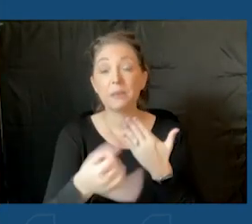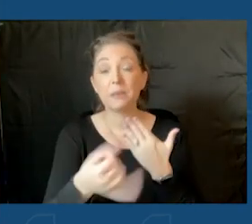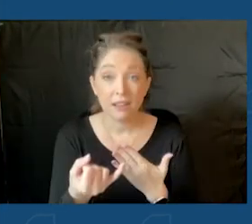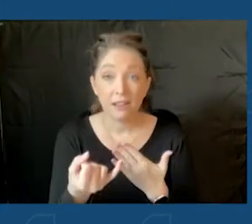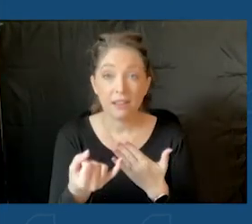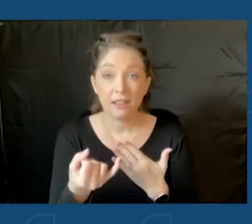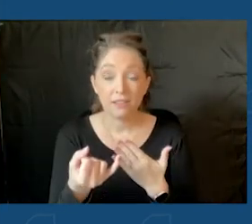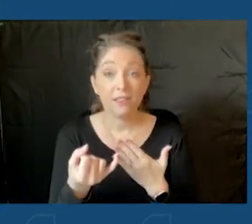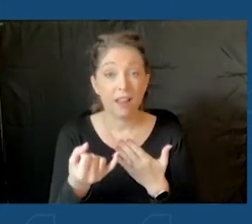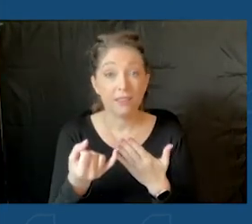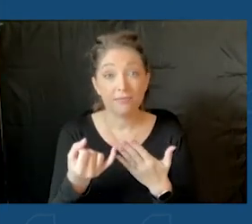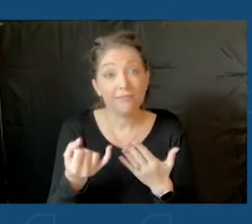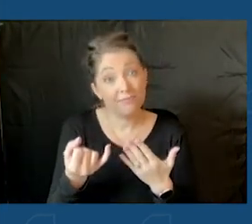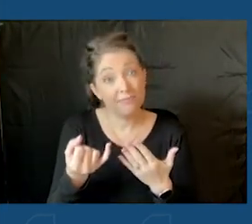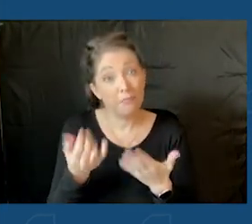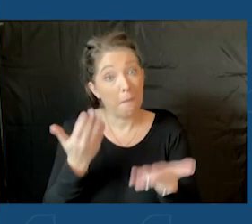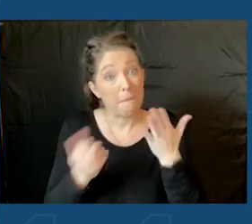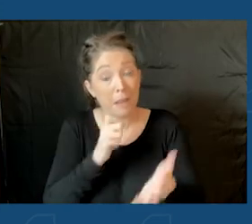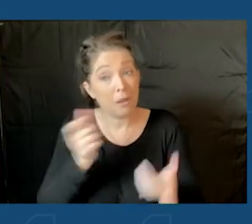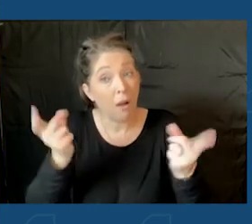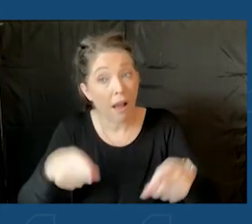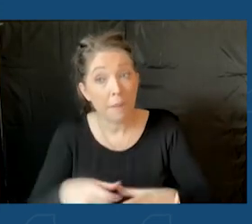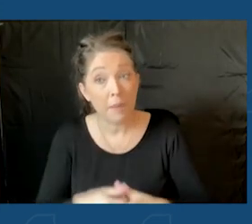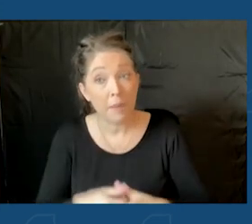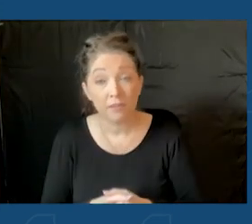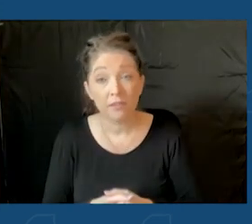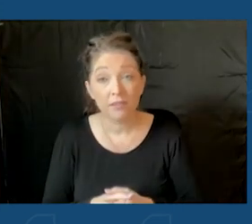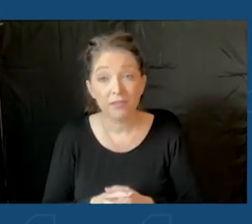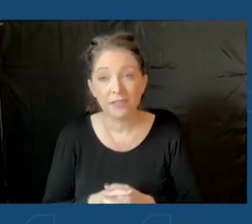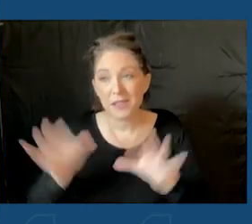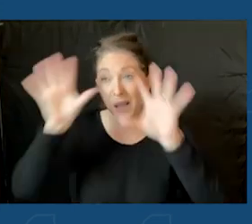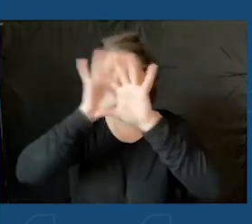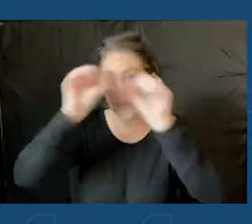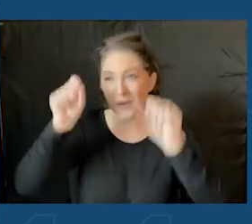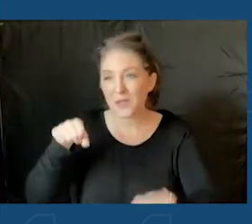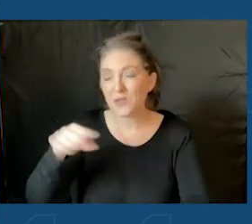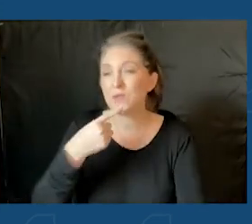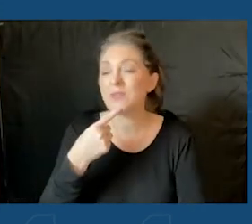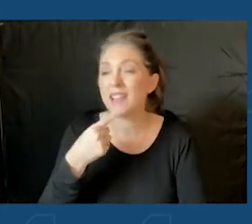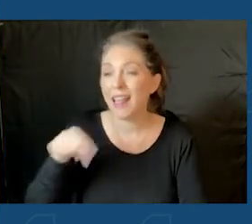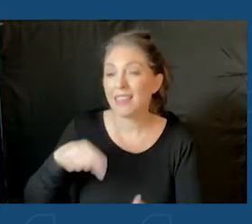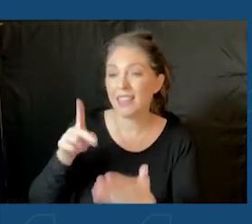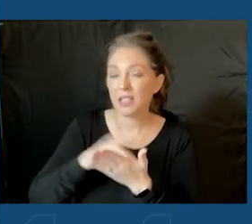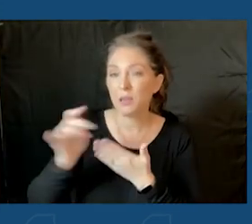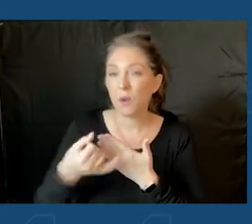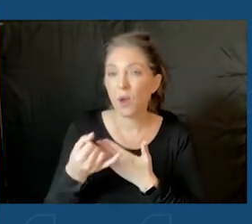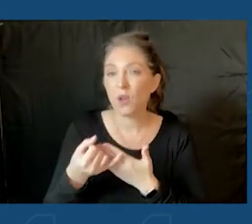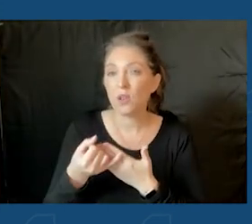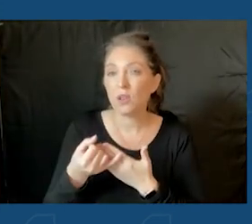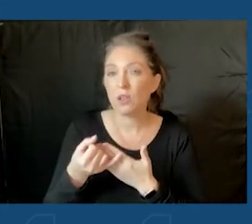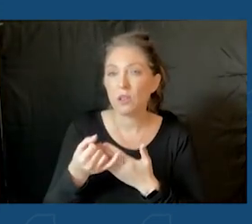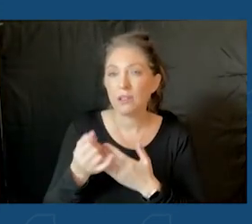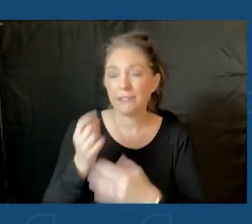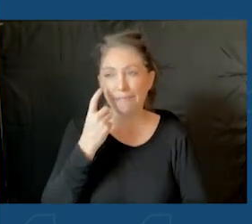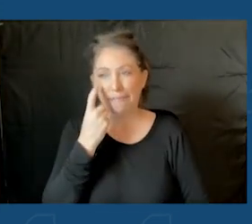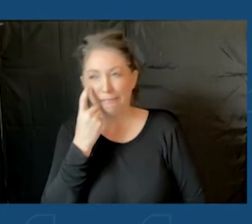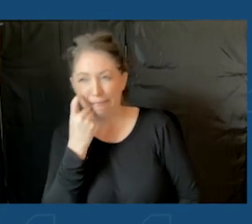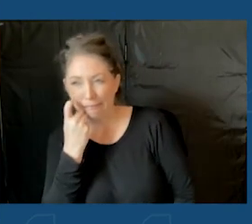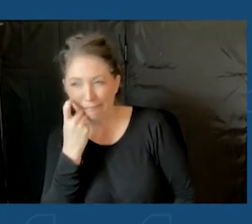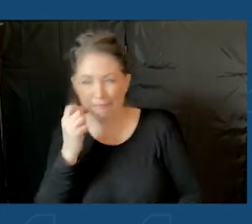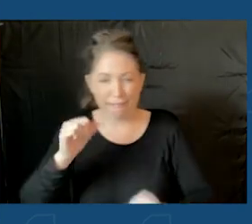inevitable. Borough President, you said this project looked uncertain. This project